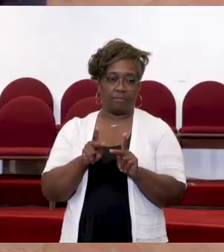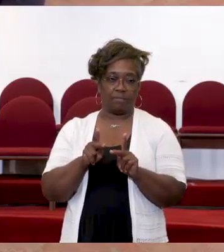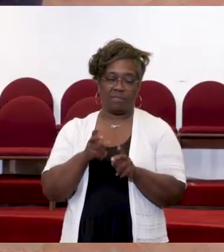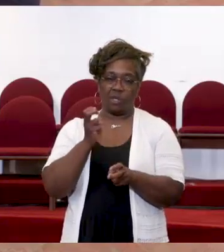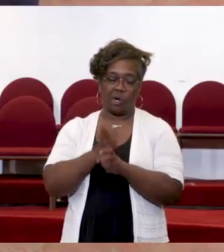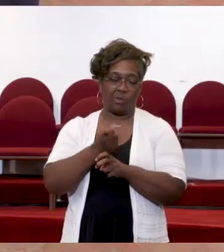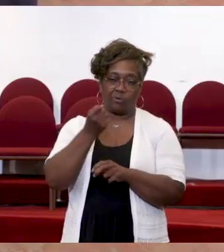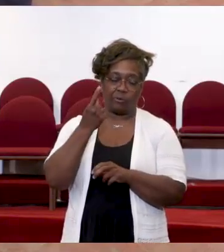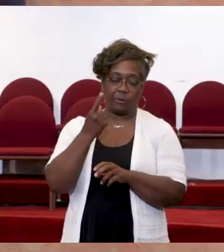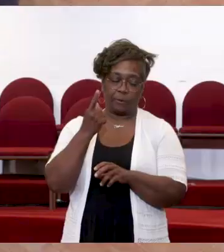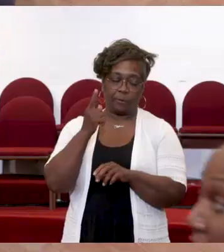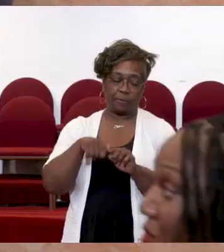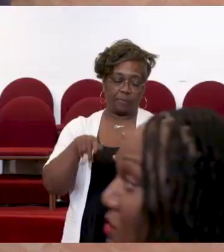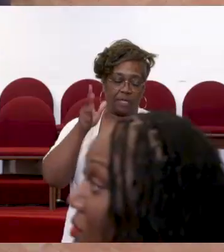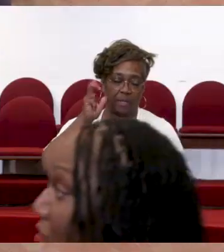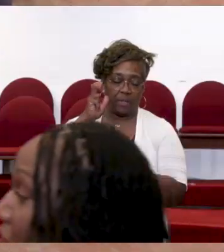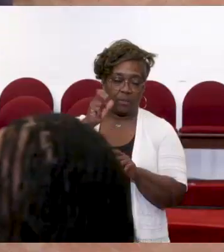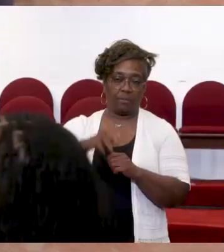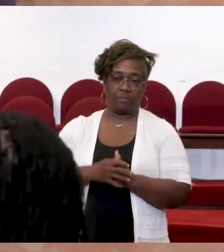continue to do so.